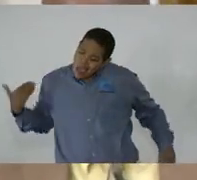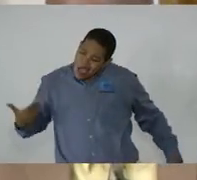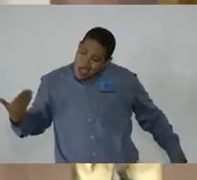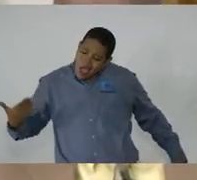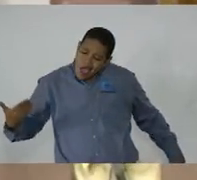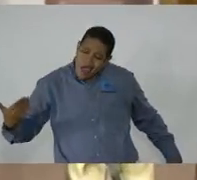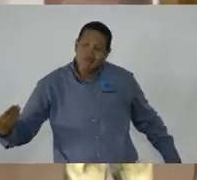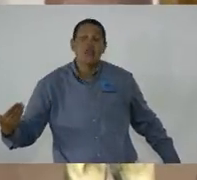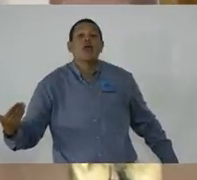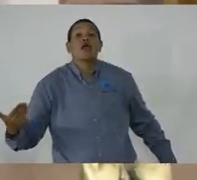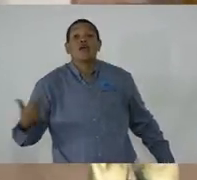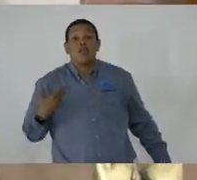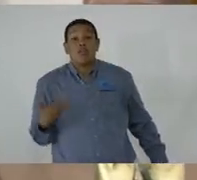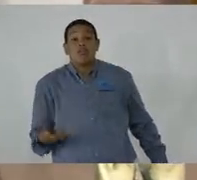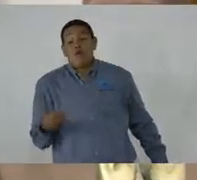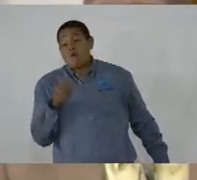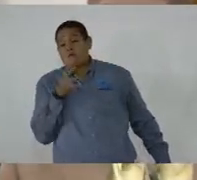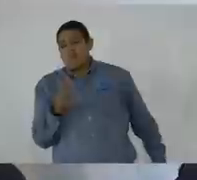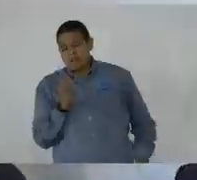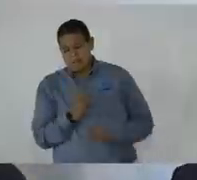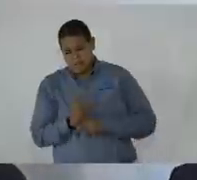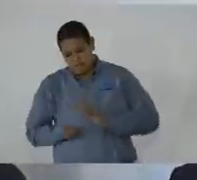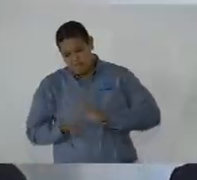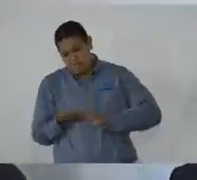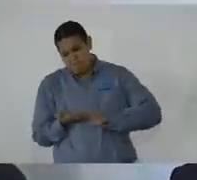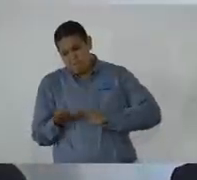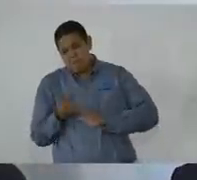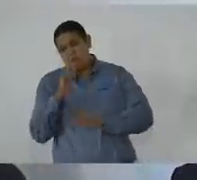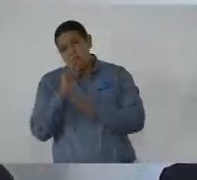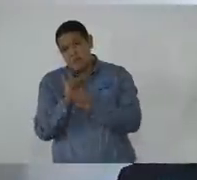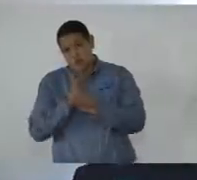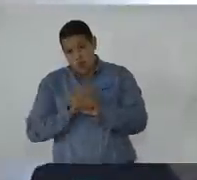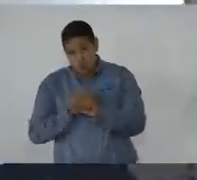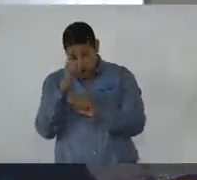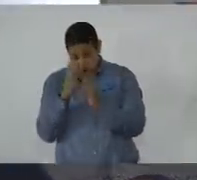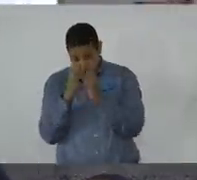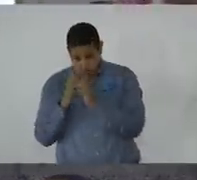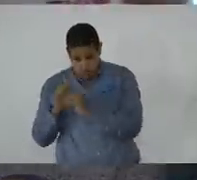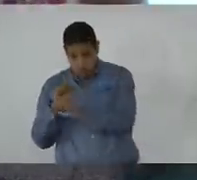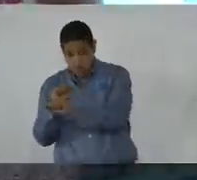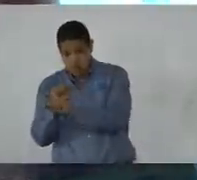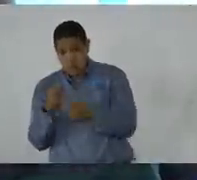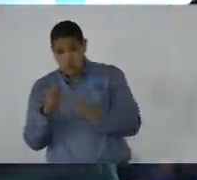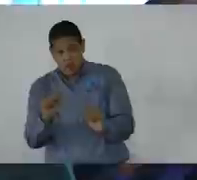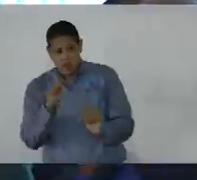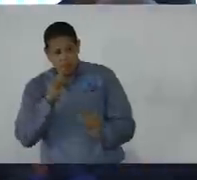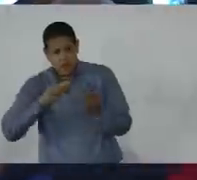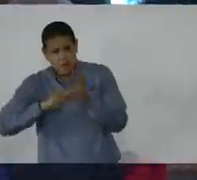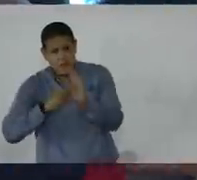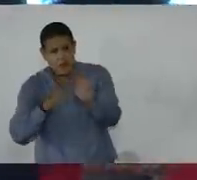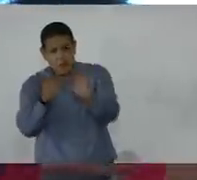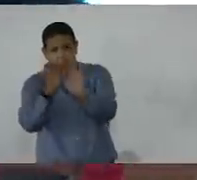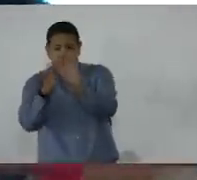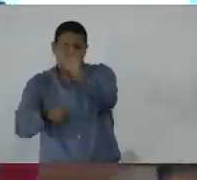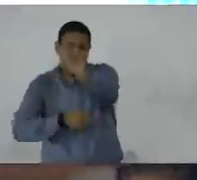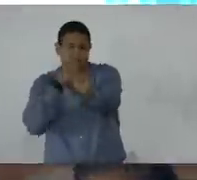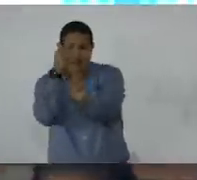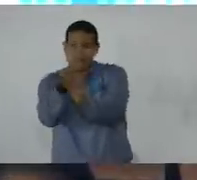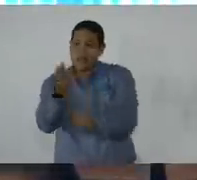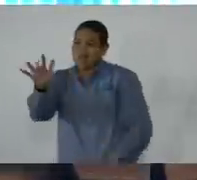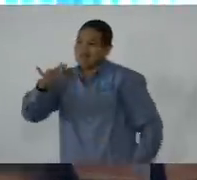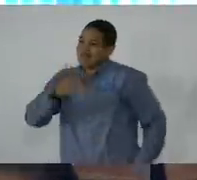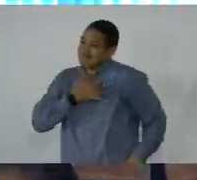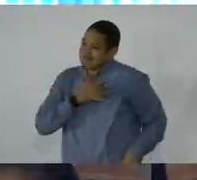or without me around, to make sure that our collective efforts are meaningful and impactful. I appreciate